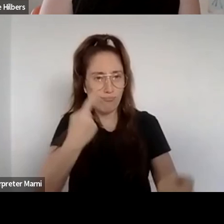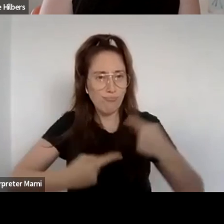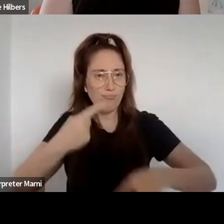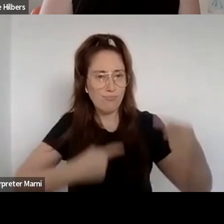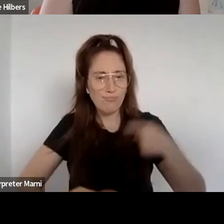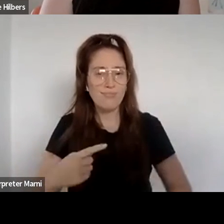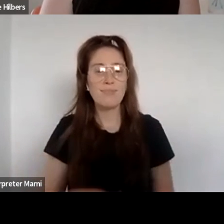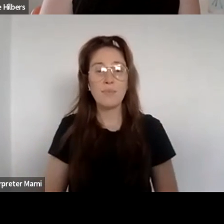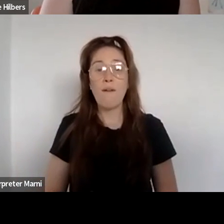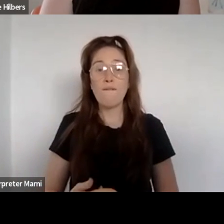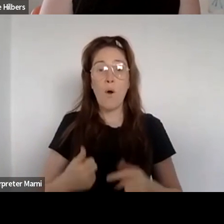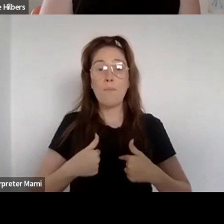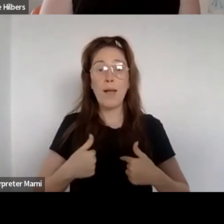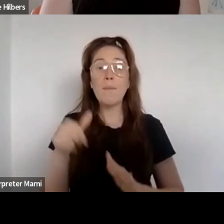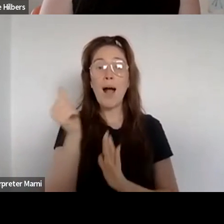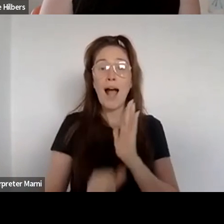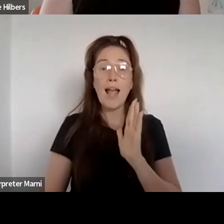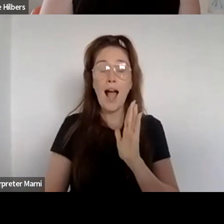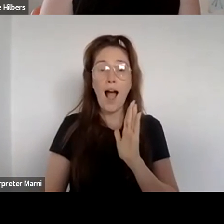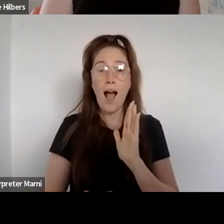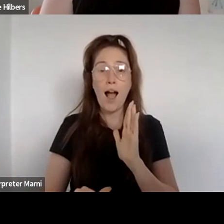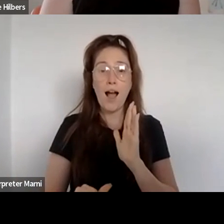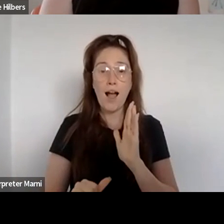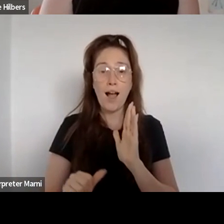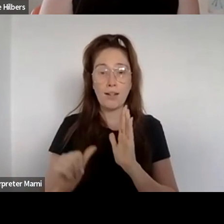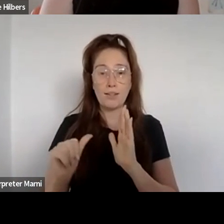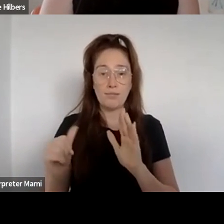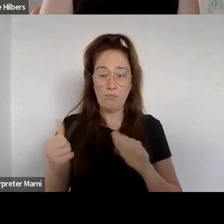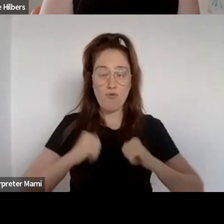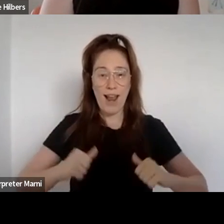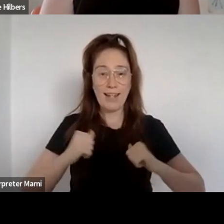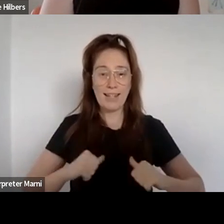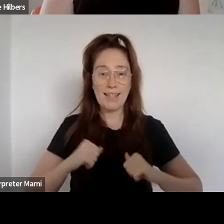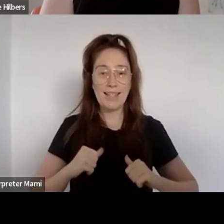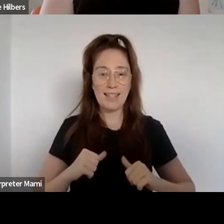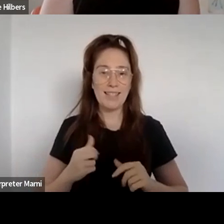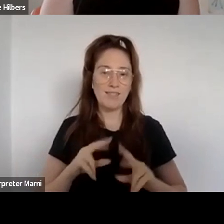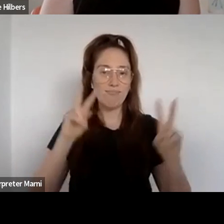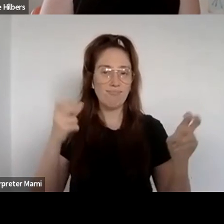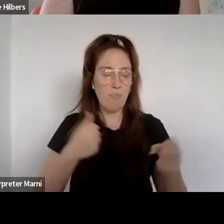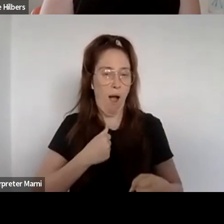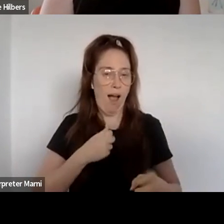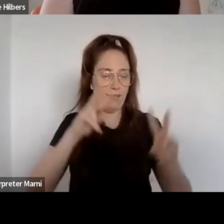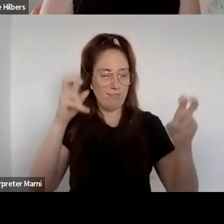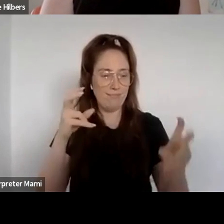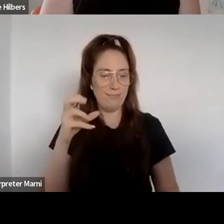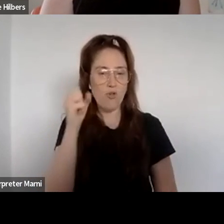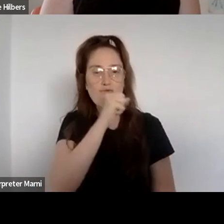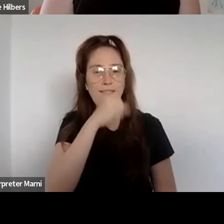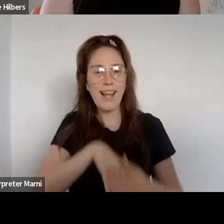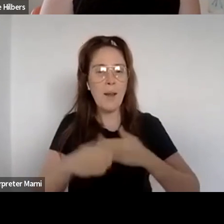own artistic practice has been described as grieving in public, it's a wonderful, wonderful